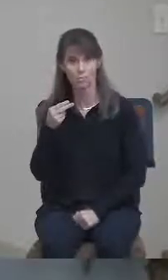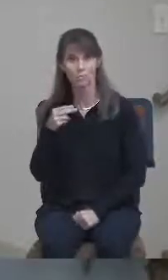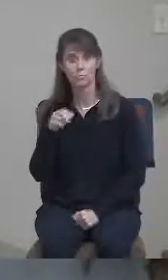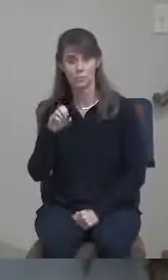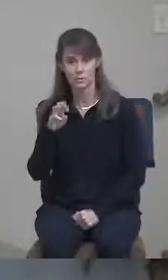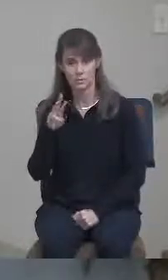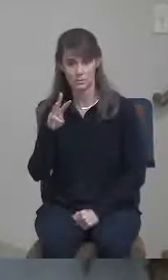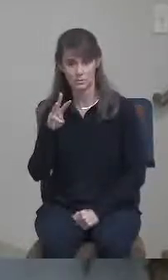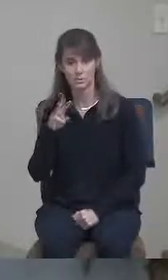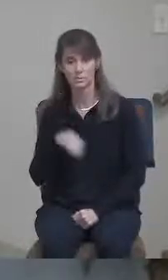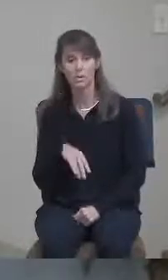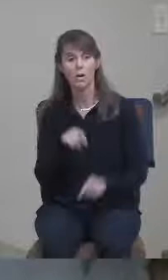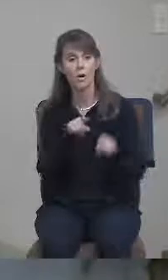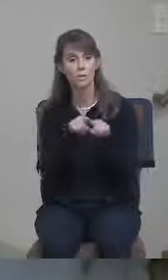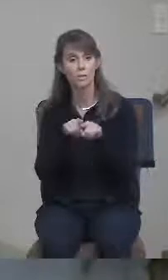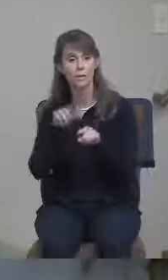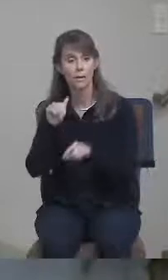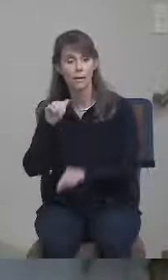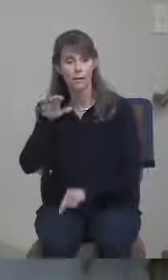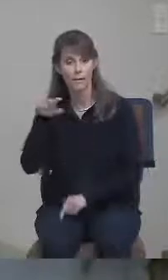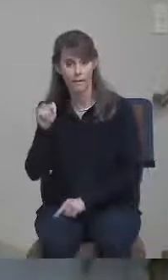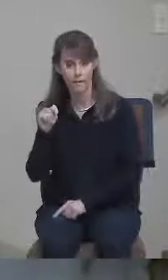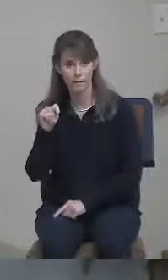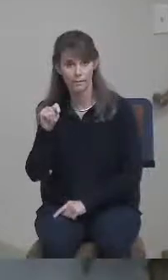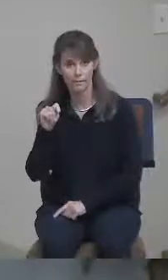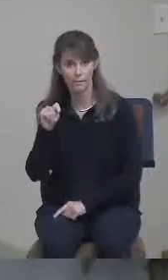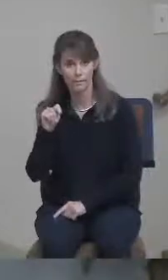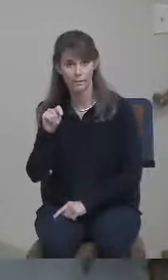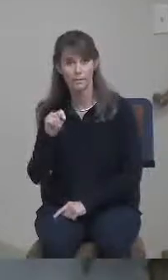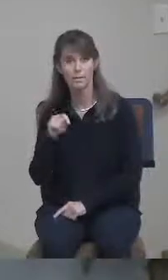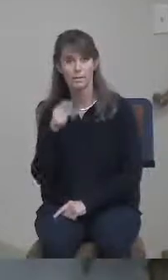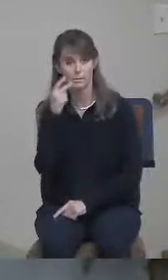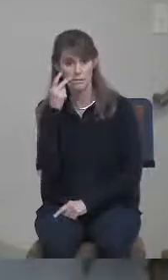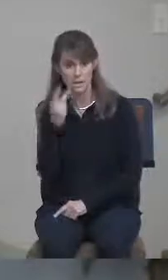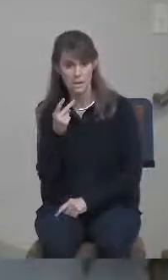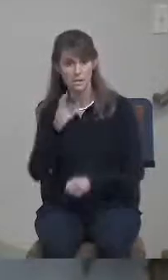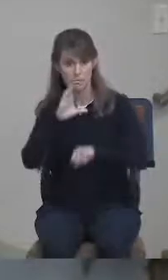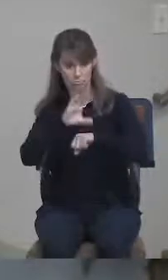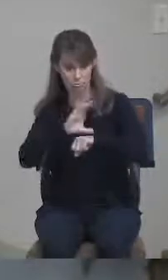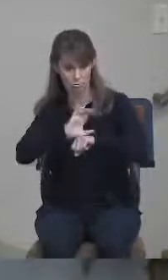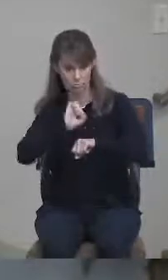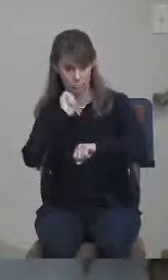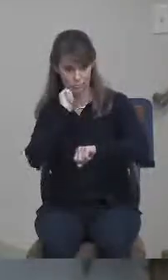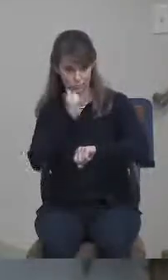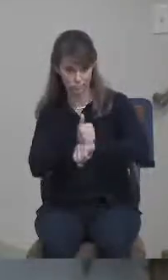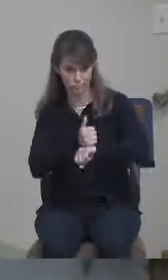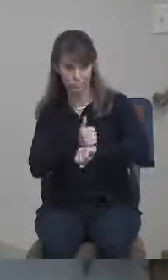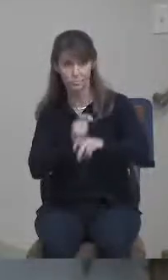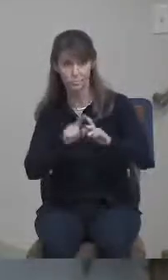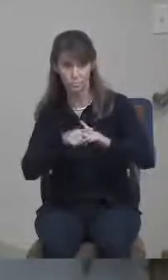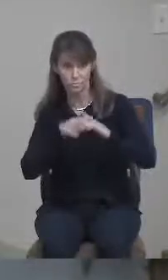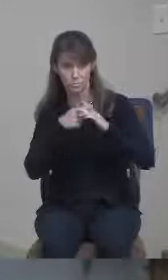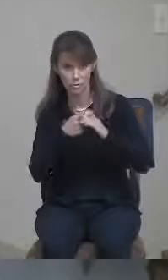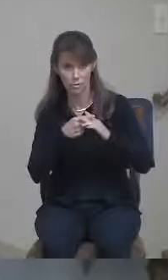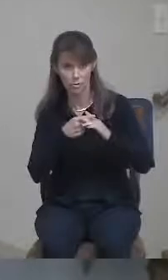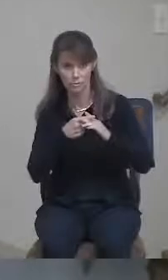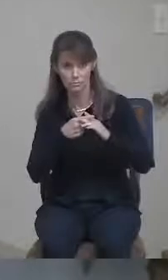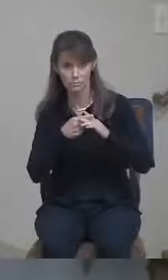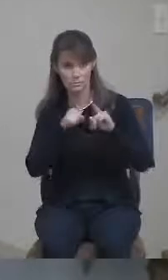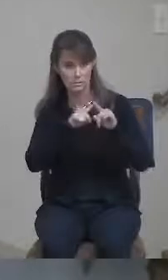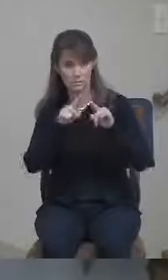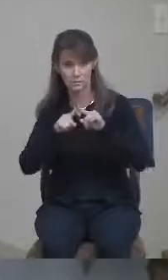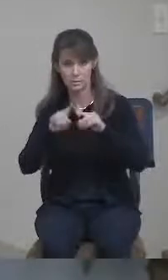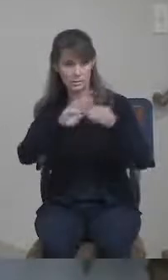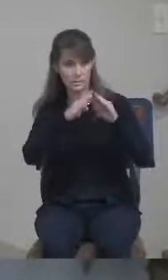Acts and the following epistles, you see the church being formed and started in various locations. You see the work